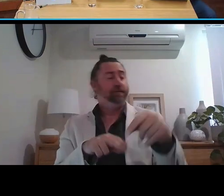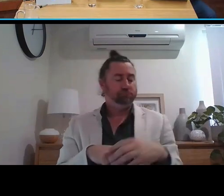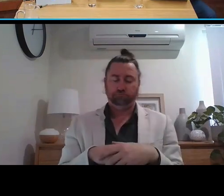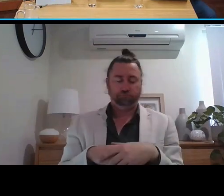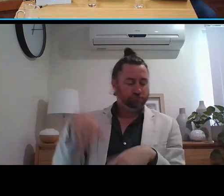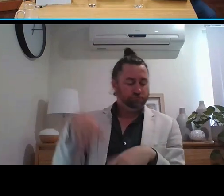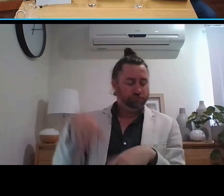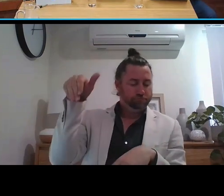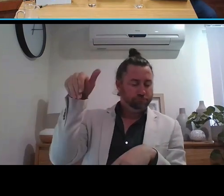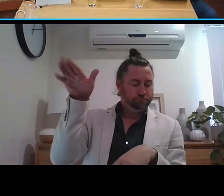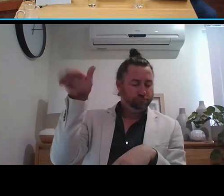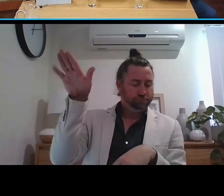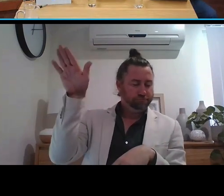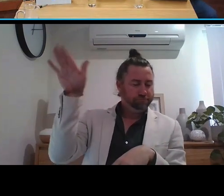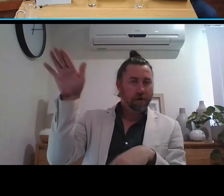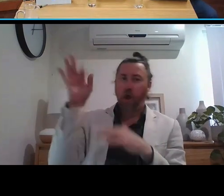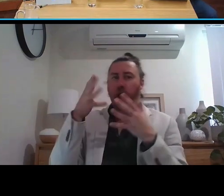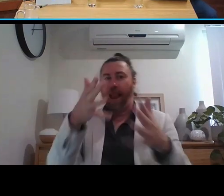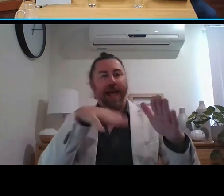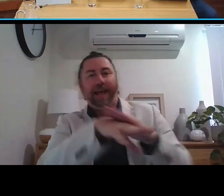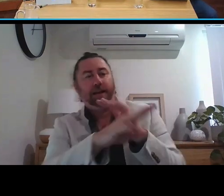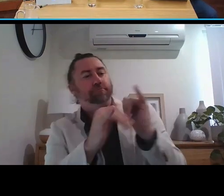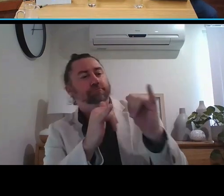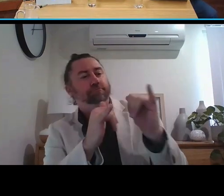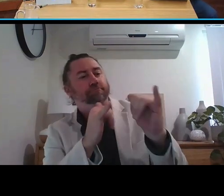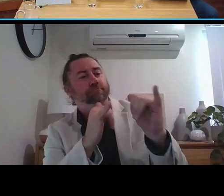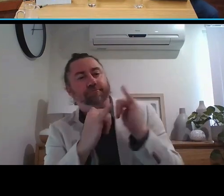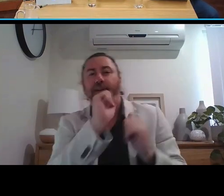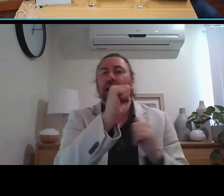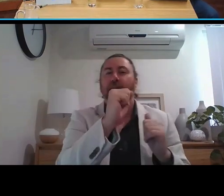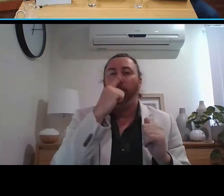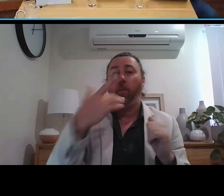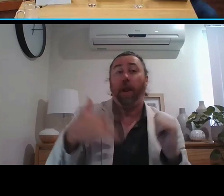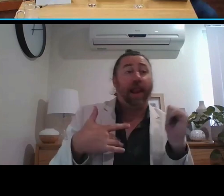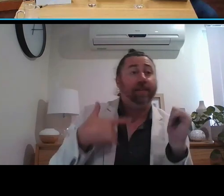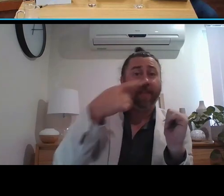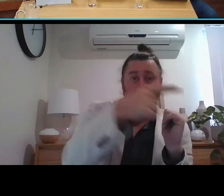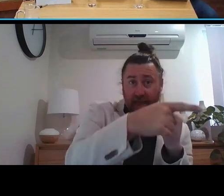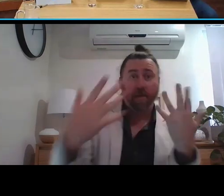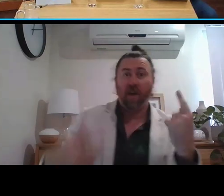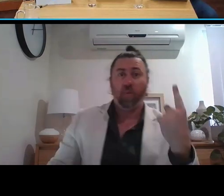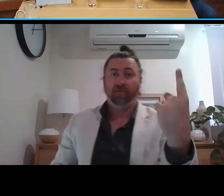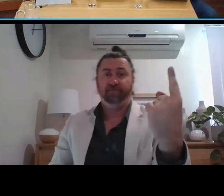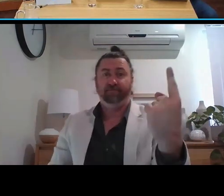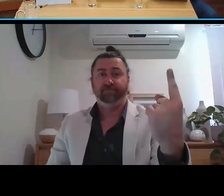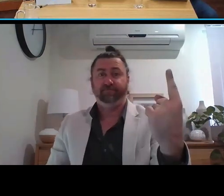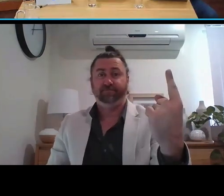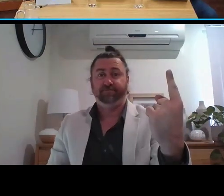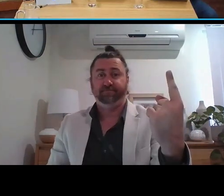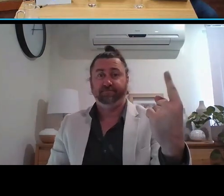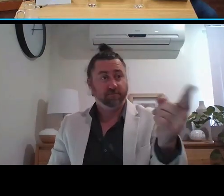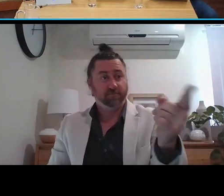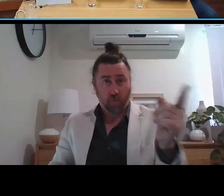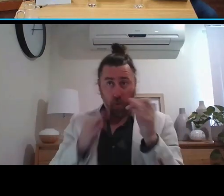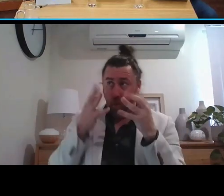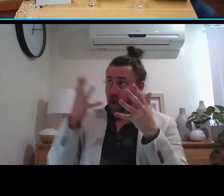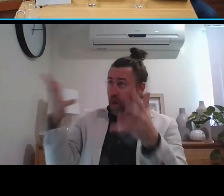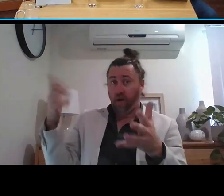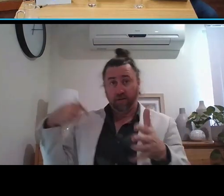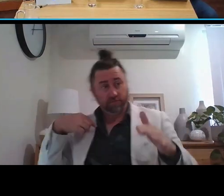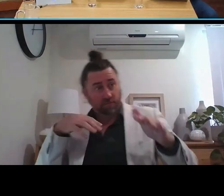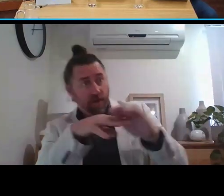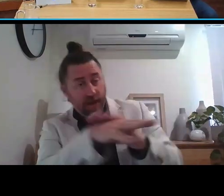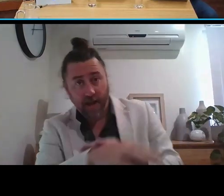older Australians to participate in the survey, they will receive a 1-star rating for